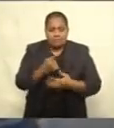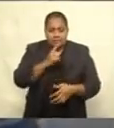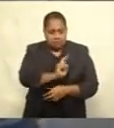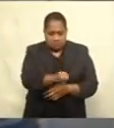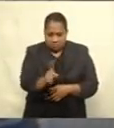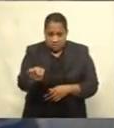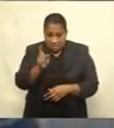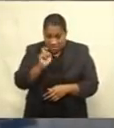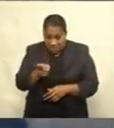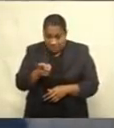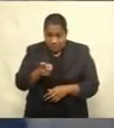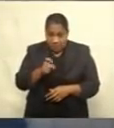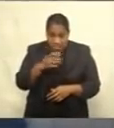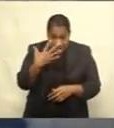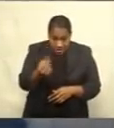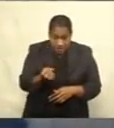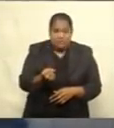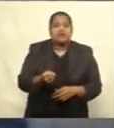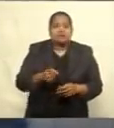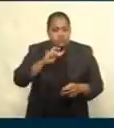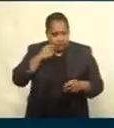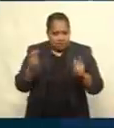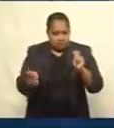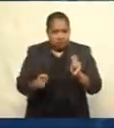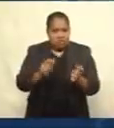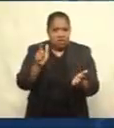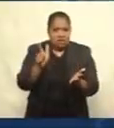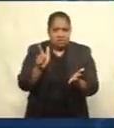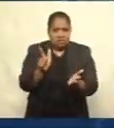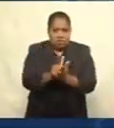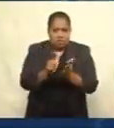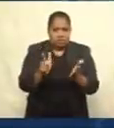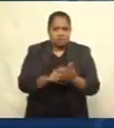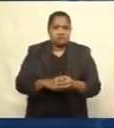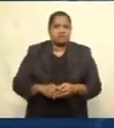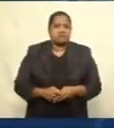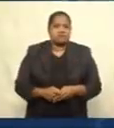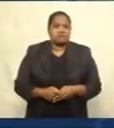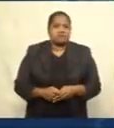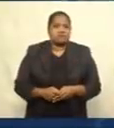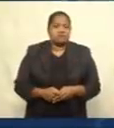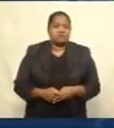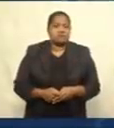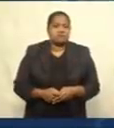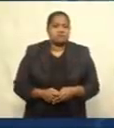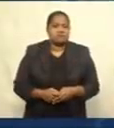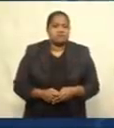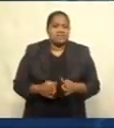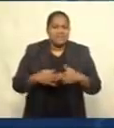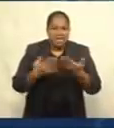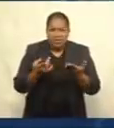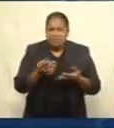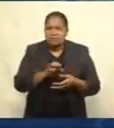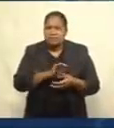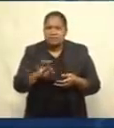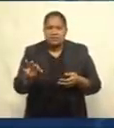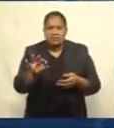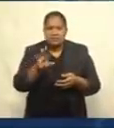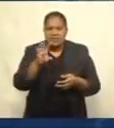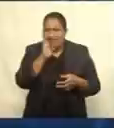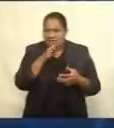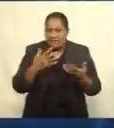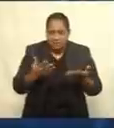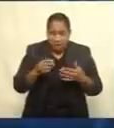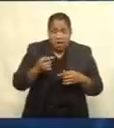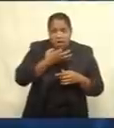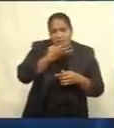traced and legal action will be taken. To those traders that are being unethical at this point in time, I urge